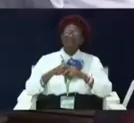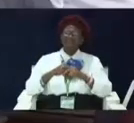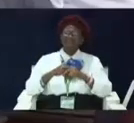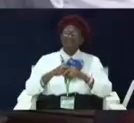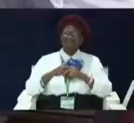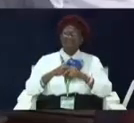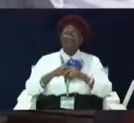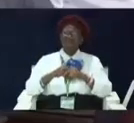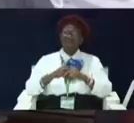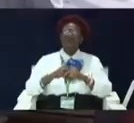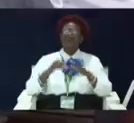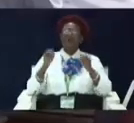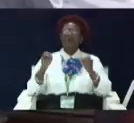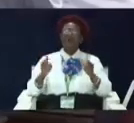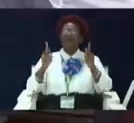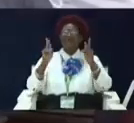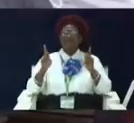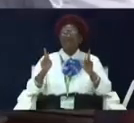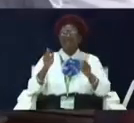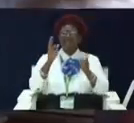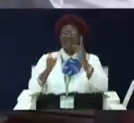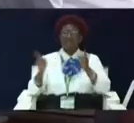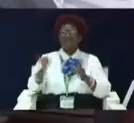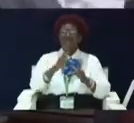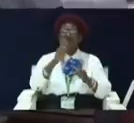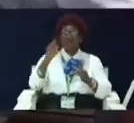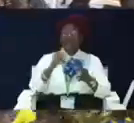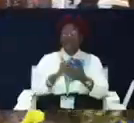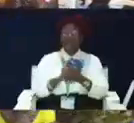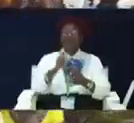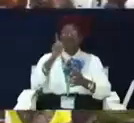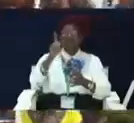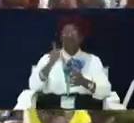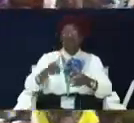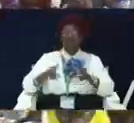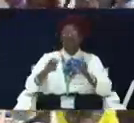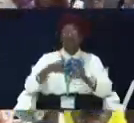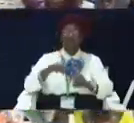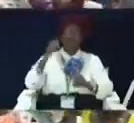All right, if you are that one, let me hear you shout hallelujah.